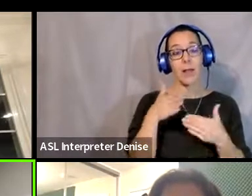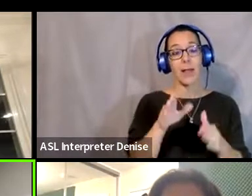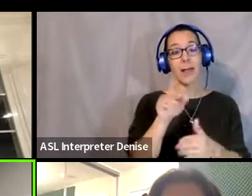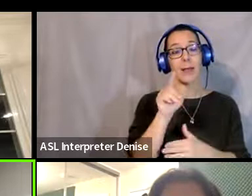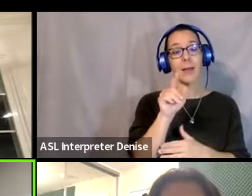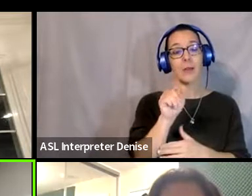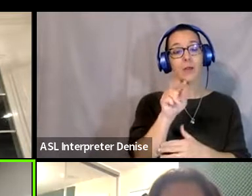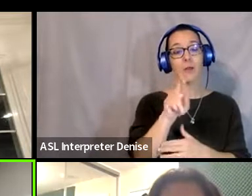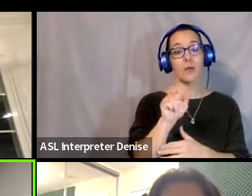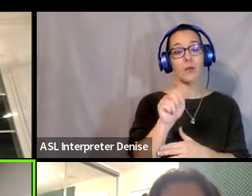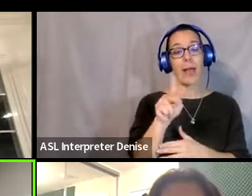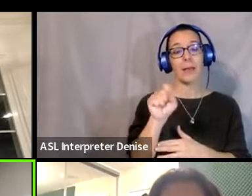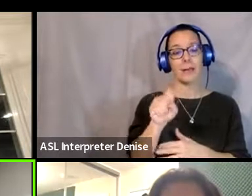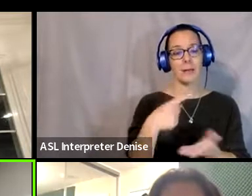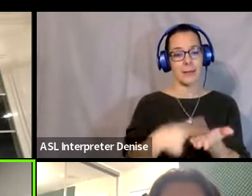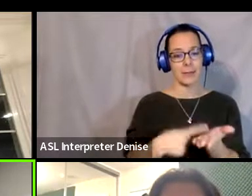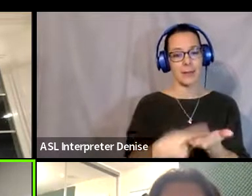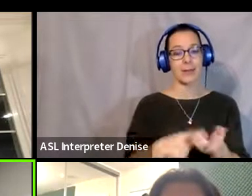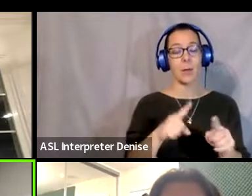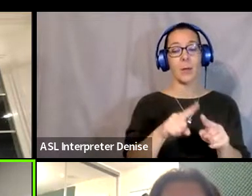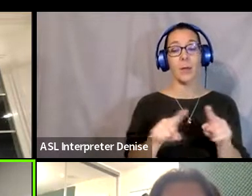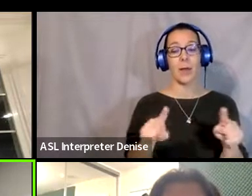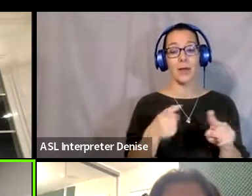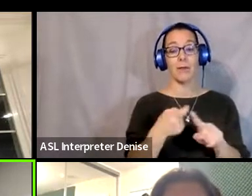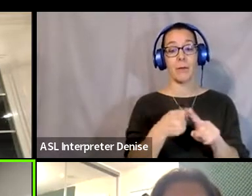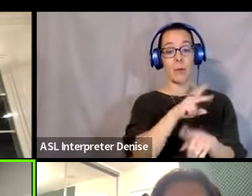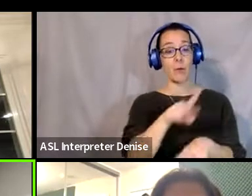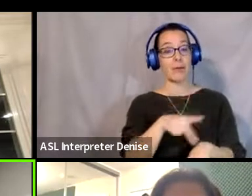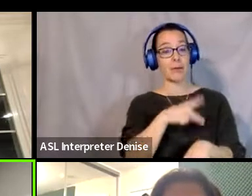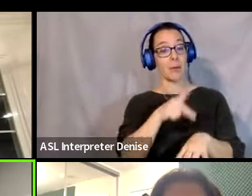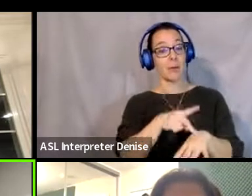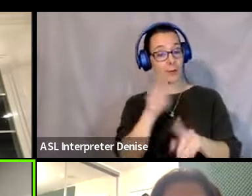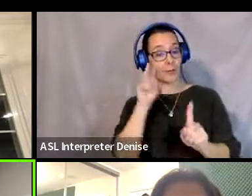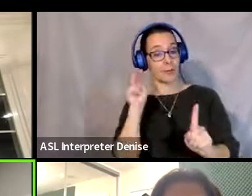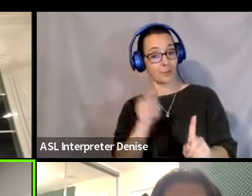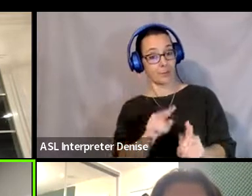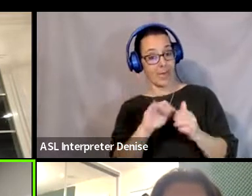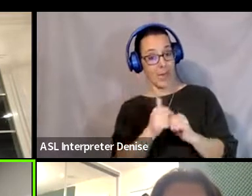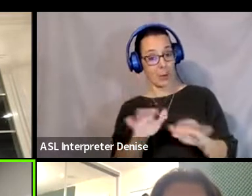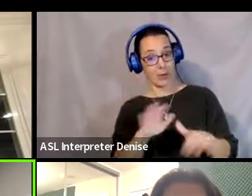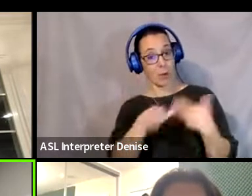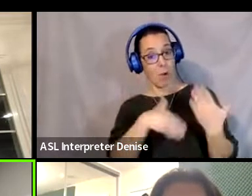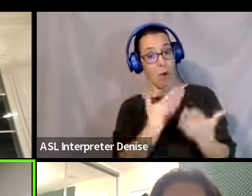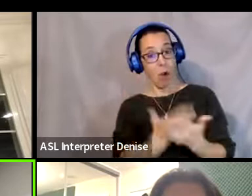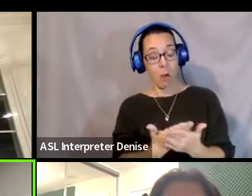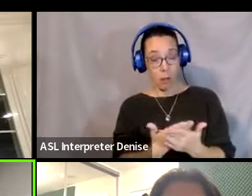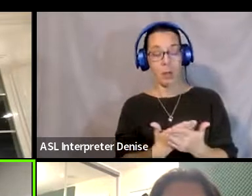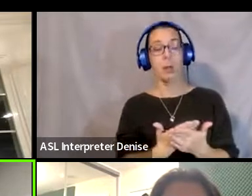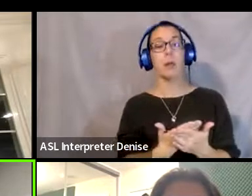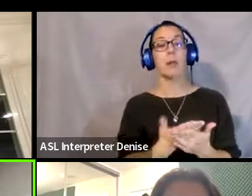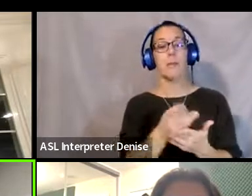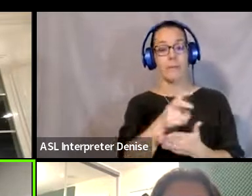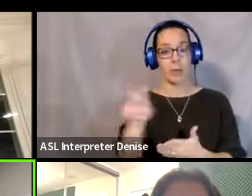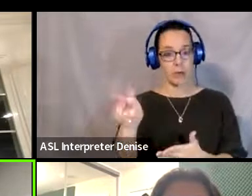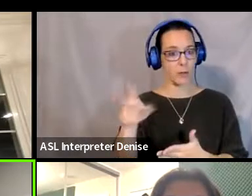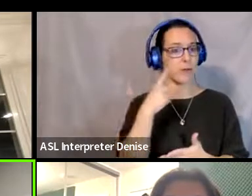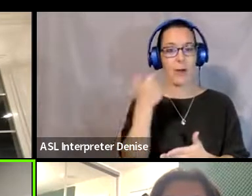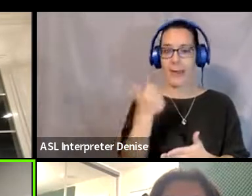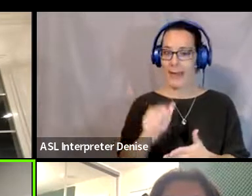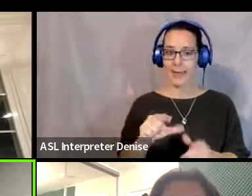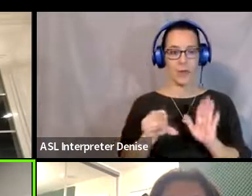the principal PLE of how we do all of our field trips at any grade